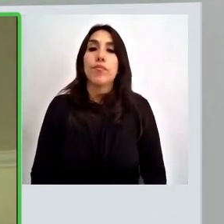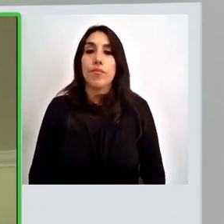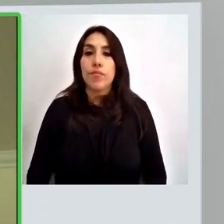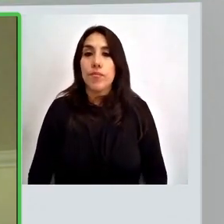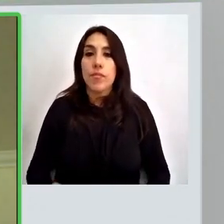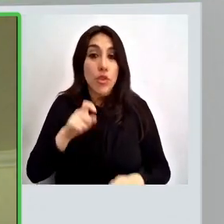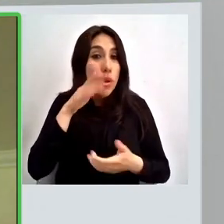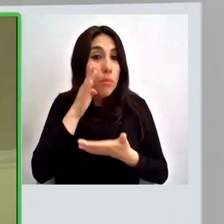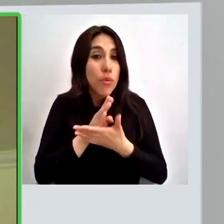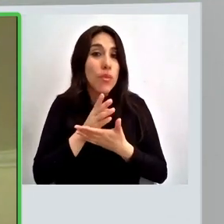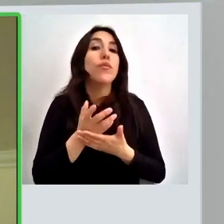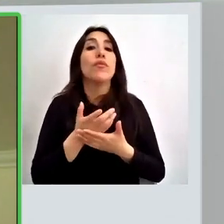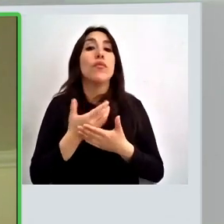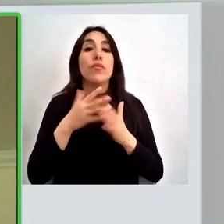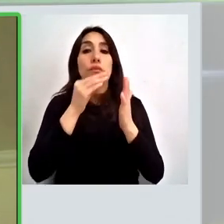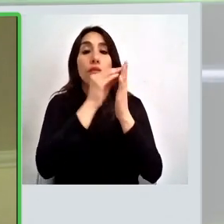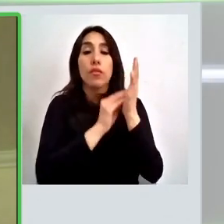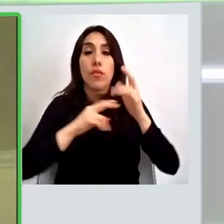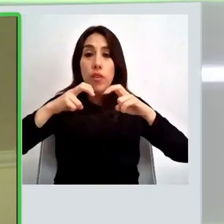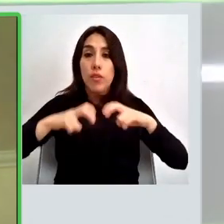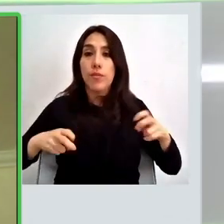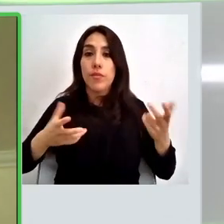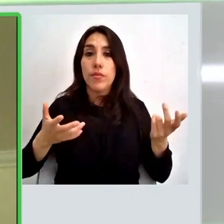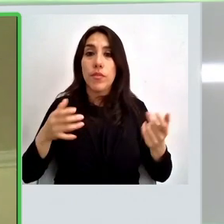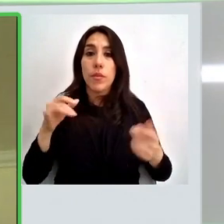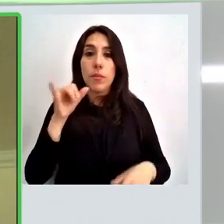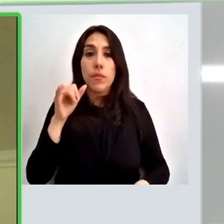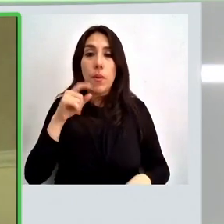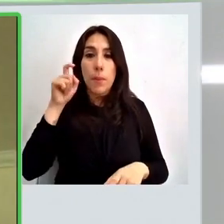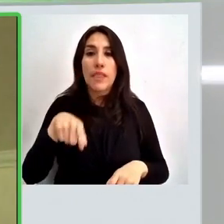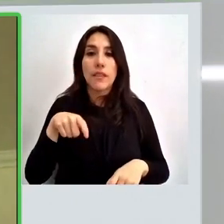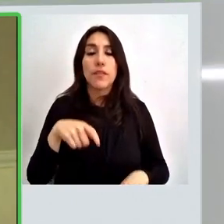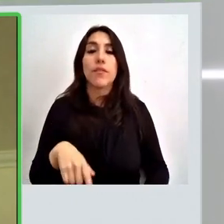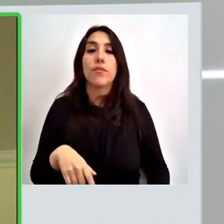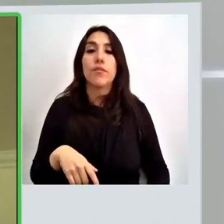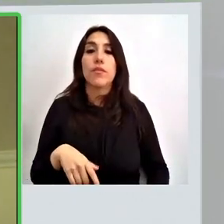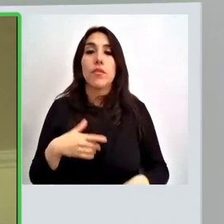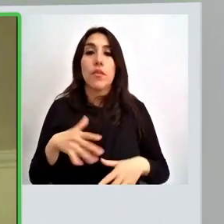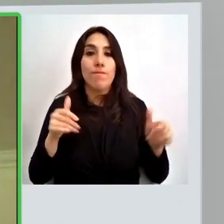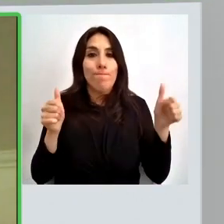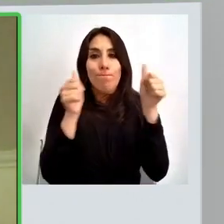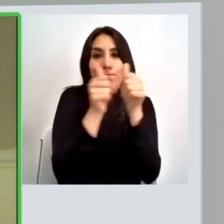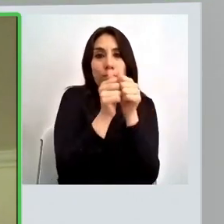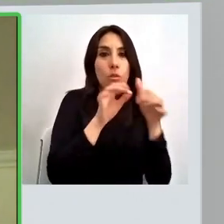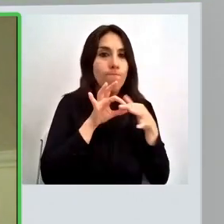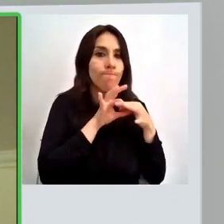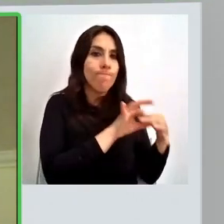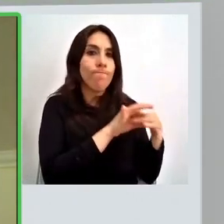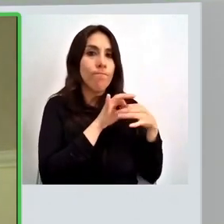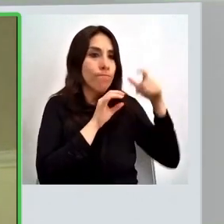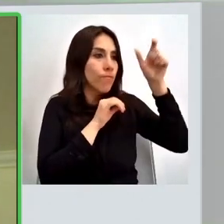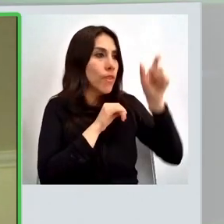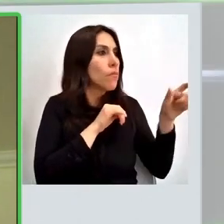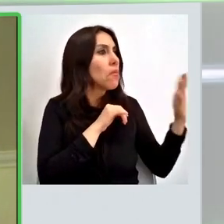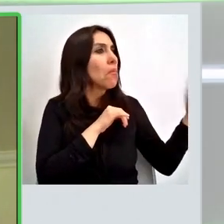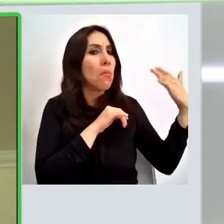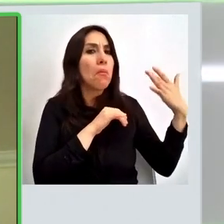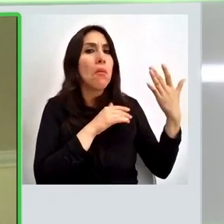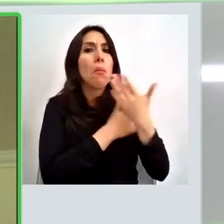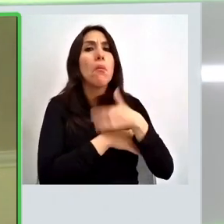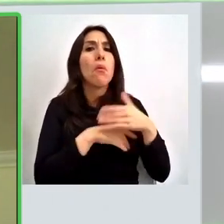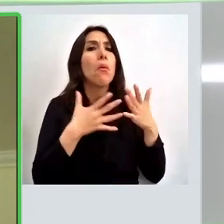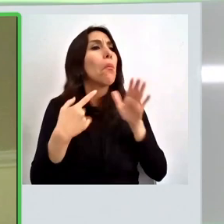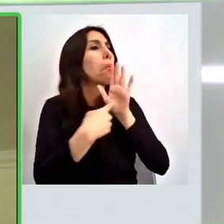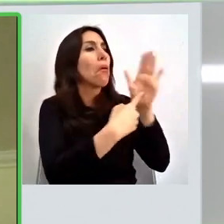about their rights under this legislation and what they can do. And hopefully to set up